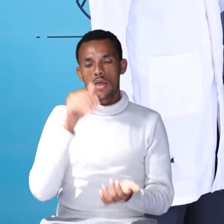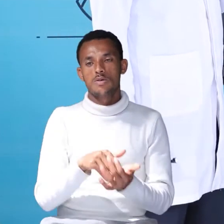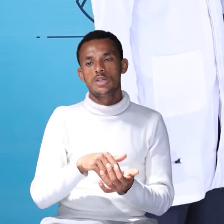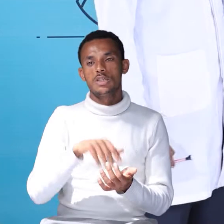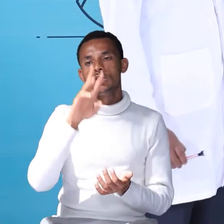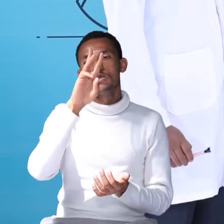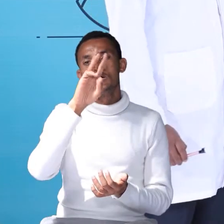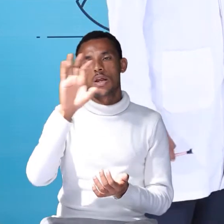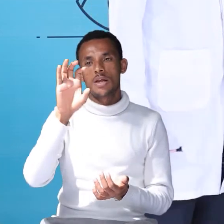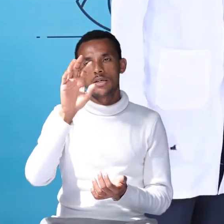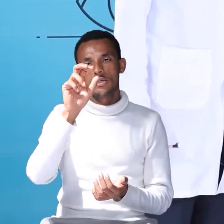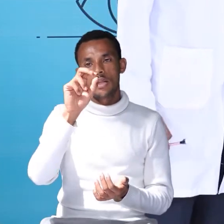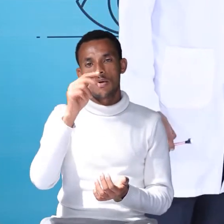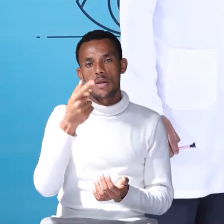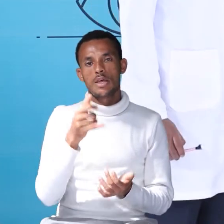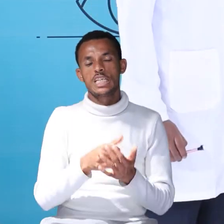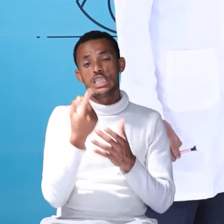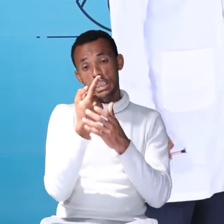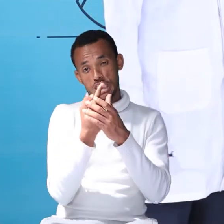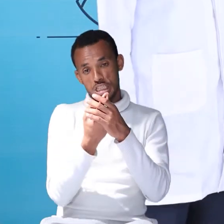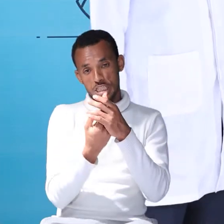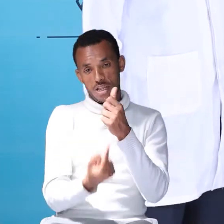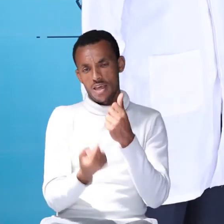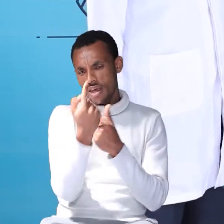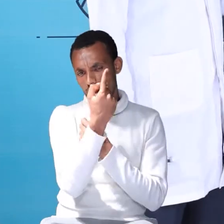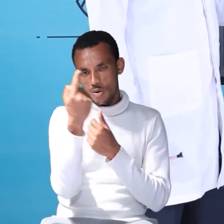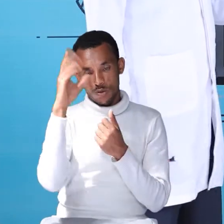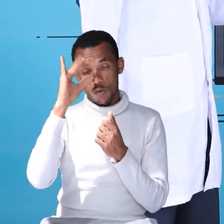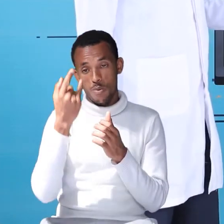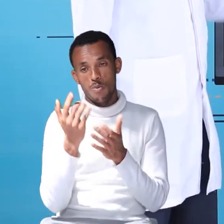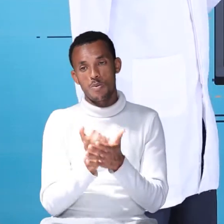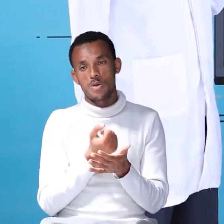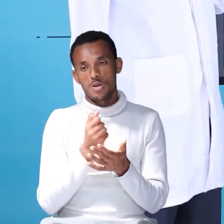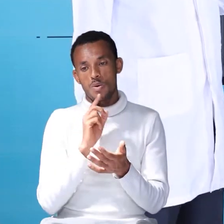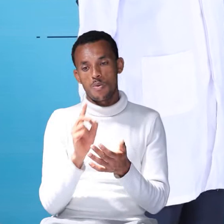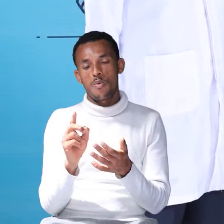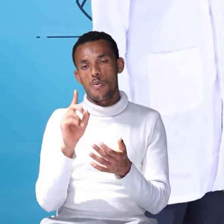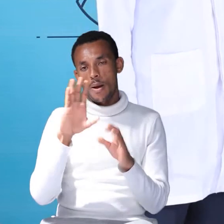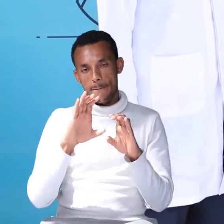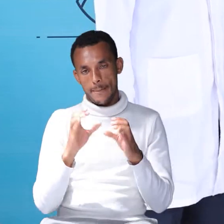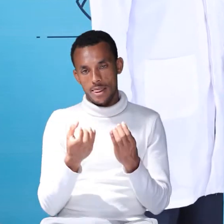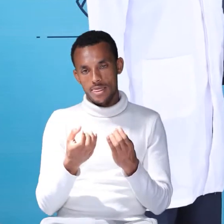1,630 birr it is single part. Each person share it will be 1 part,